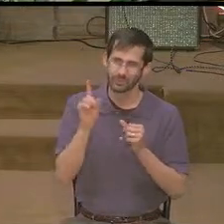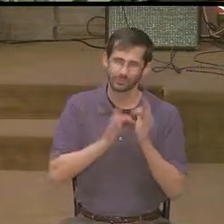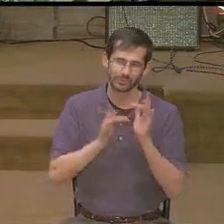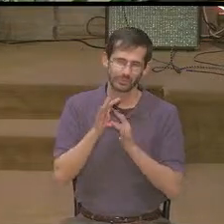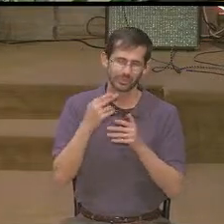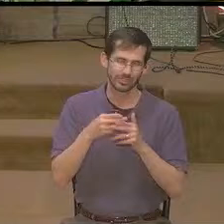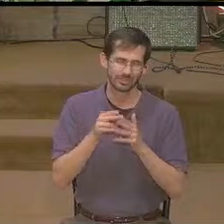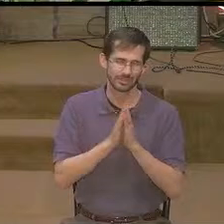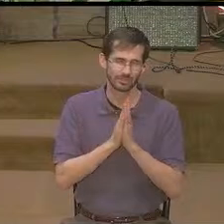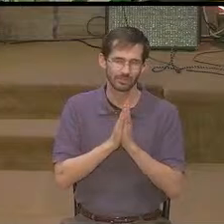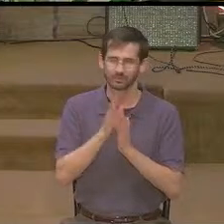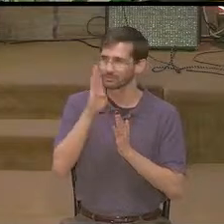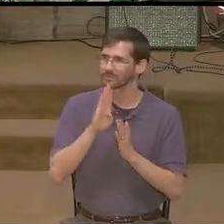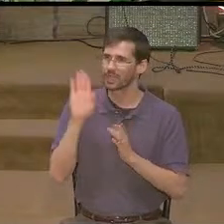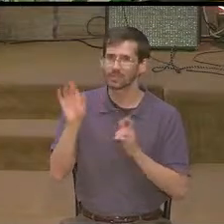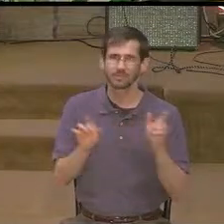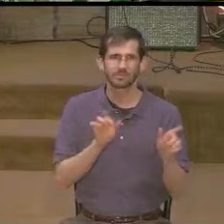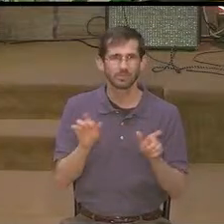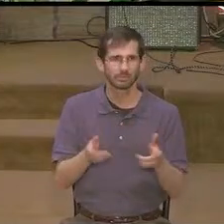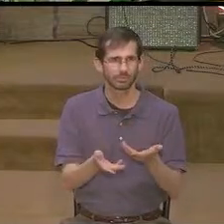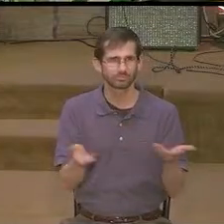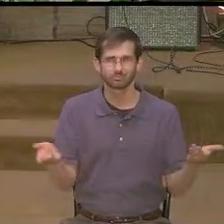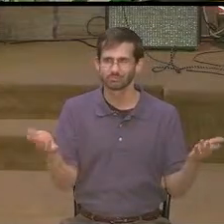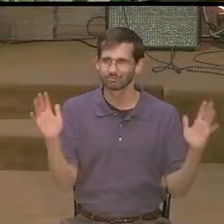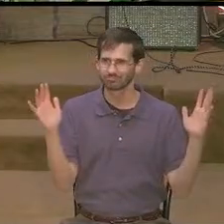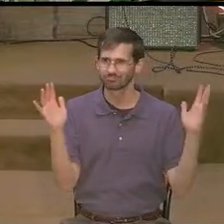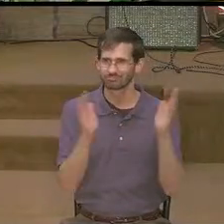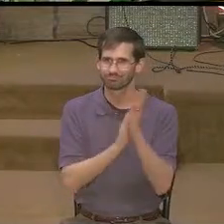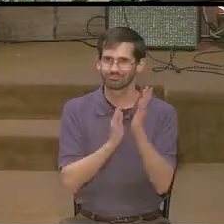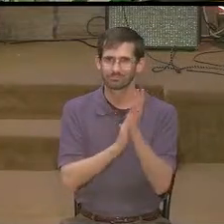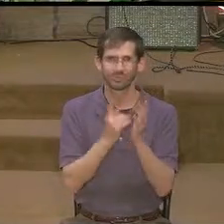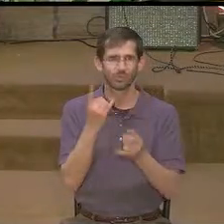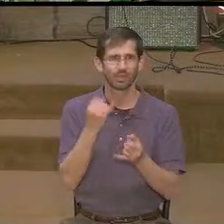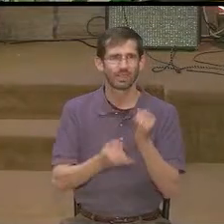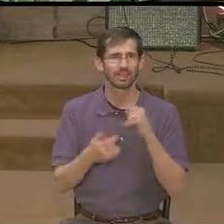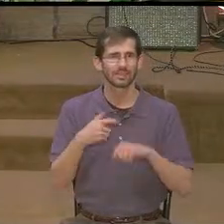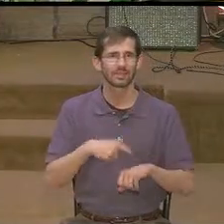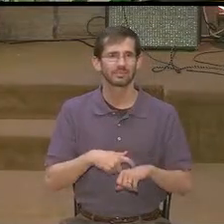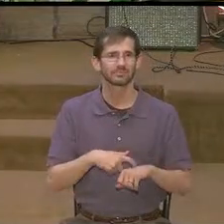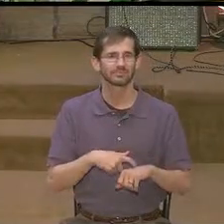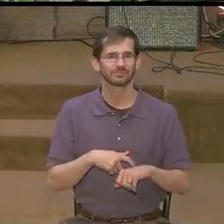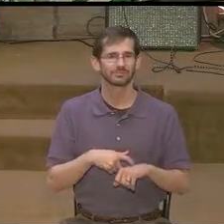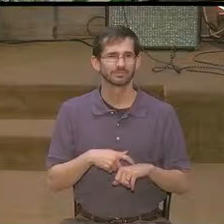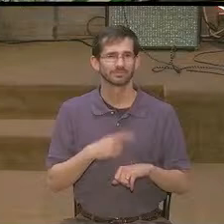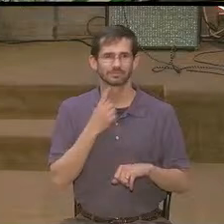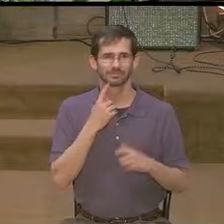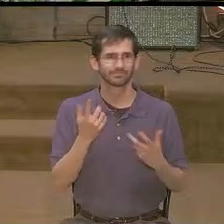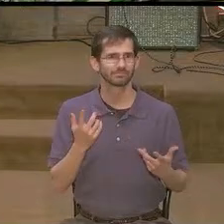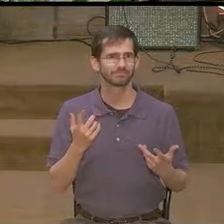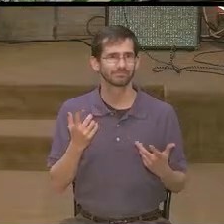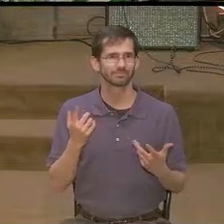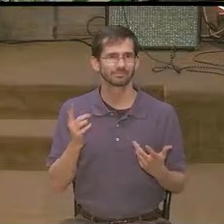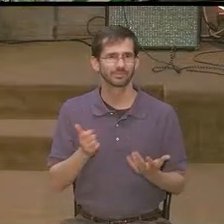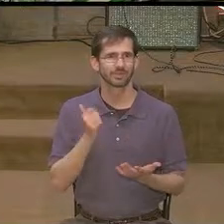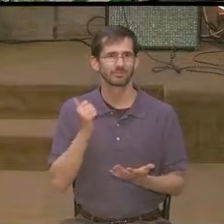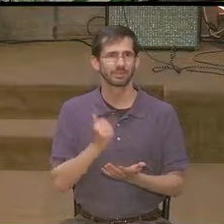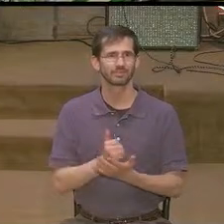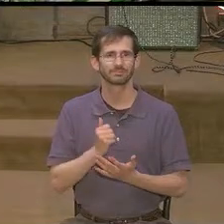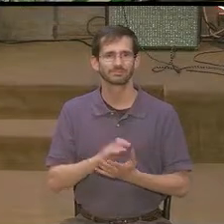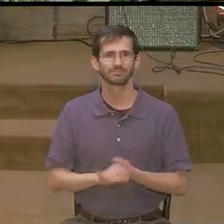pray. And all of God's people, come on, clap those hands one last time and say